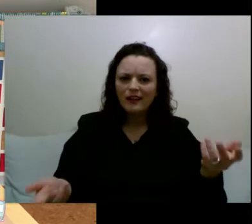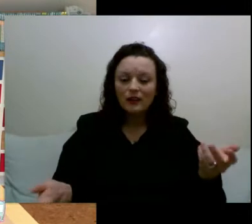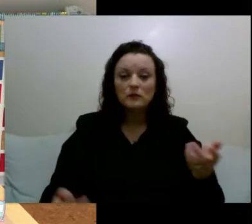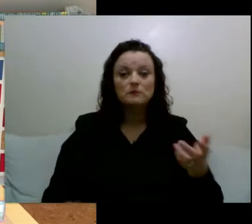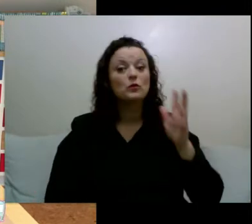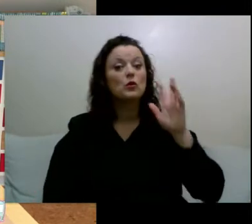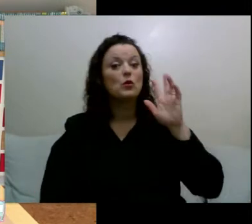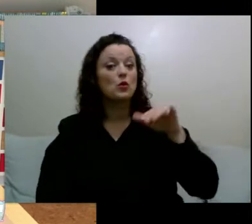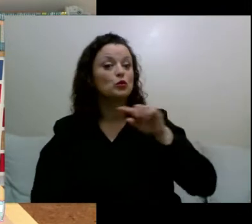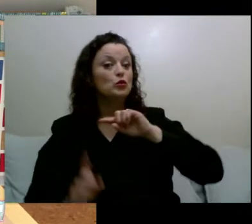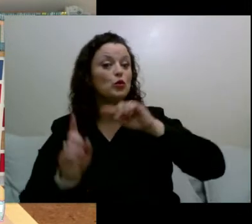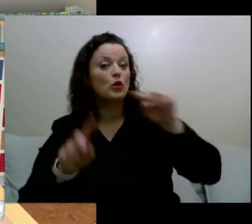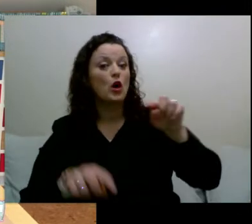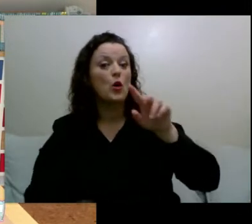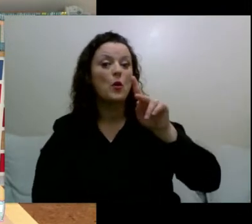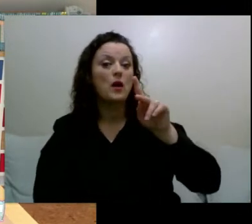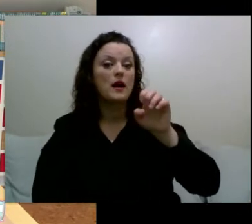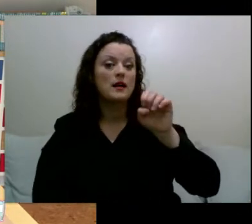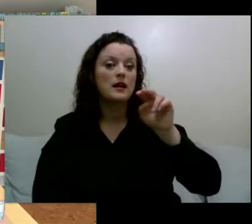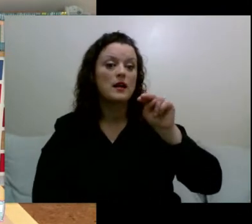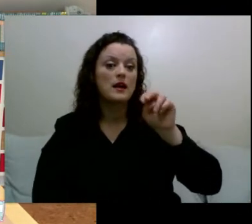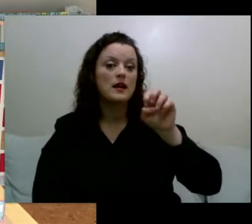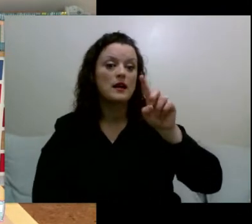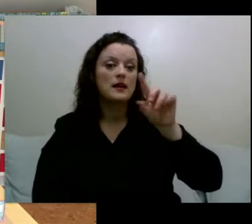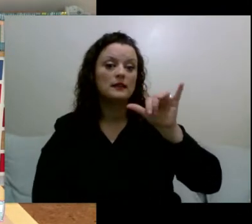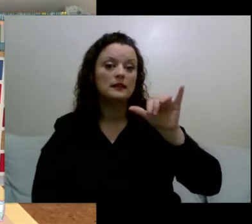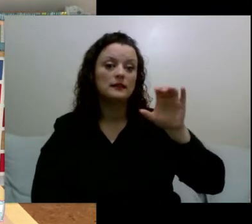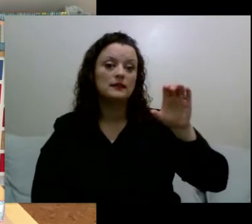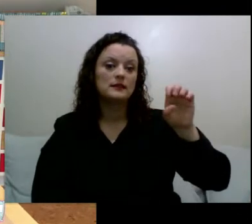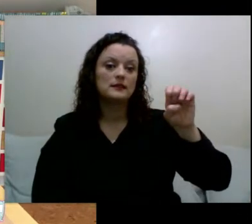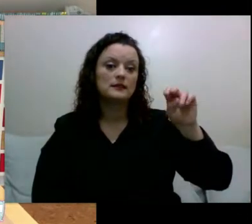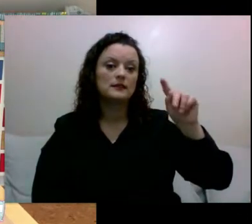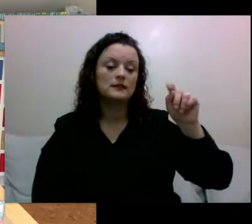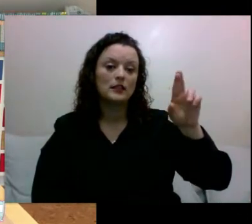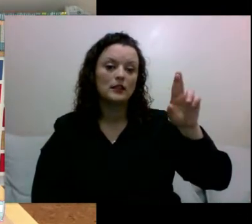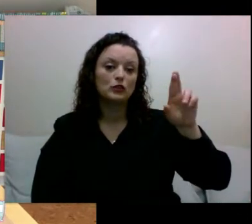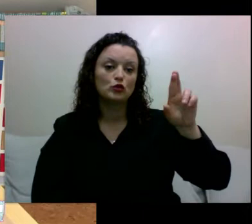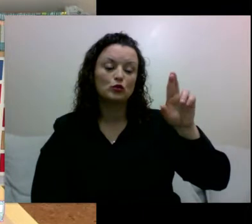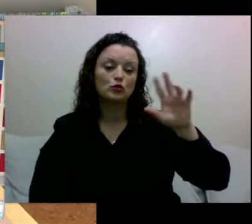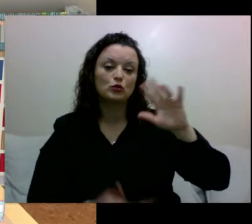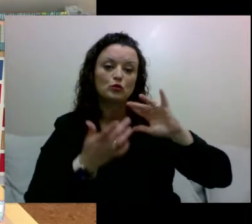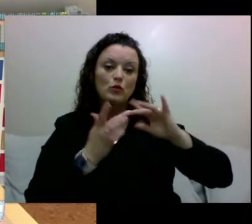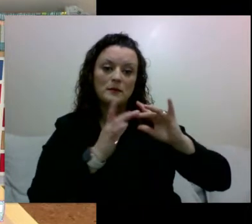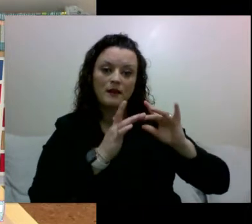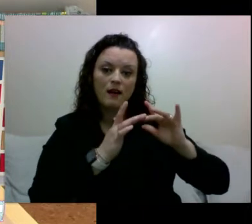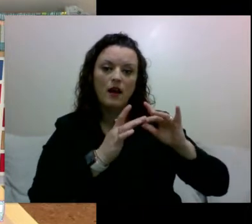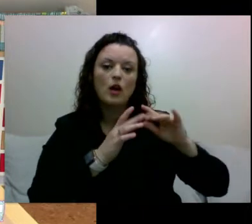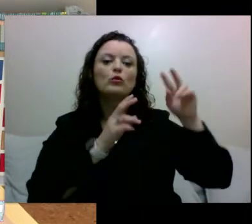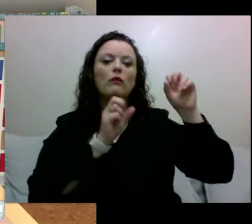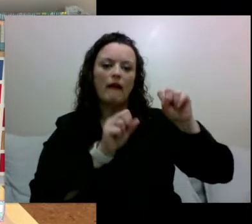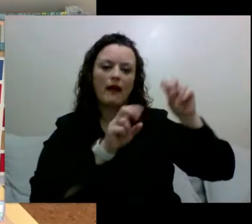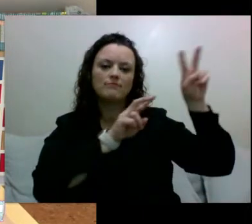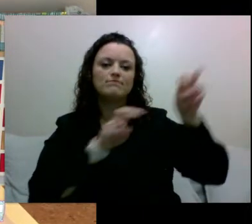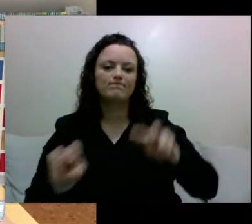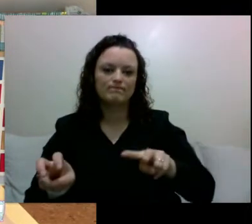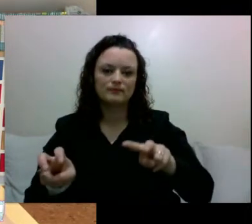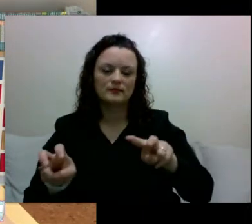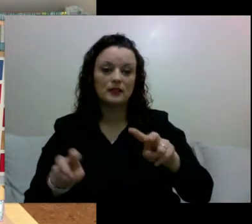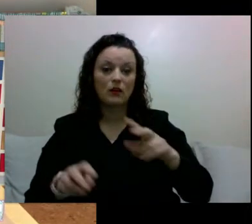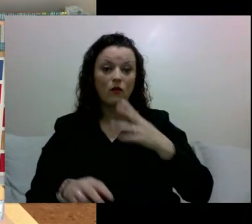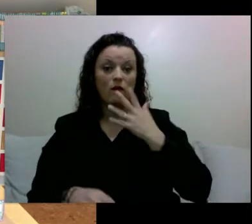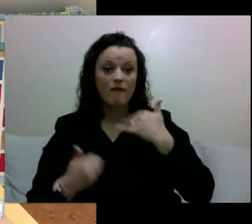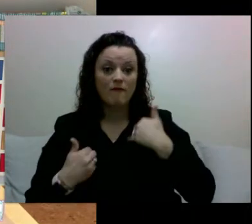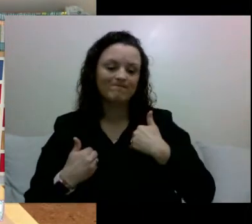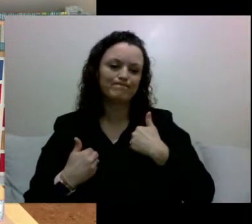Center website, there are these as downloads. Now, they're not in color because you get to color them, and they're